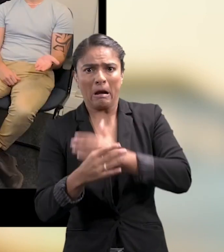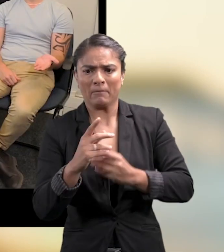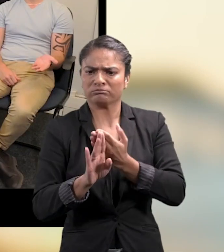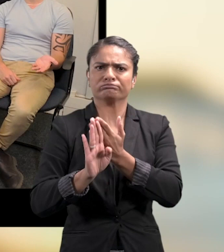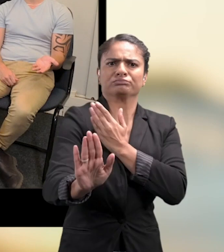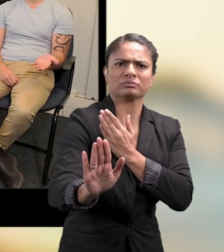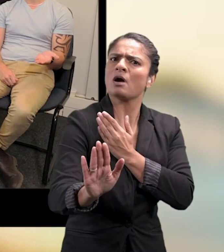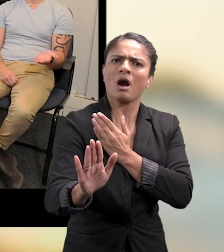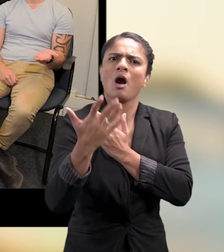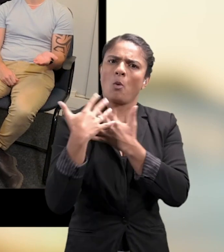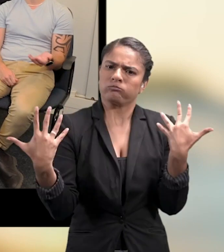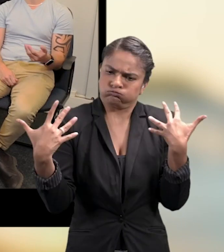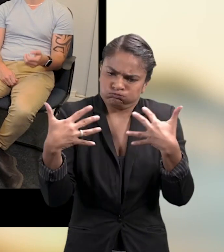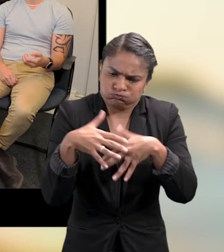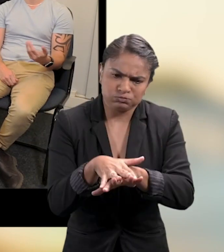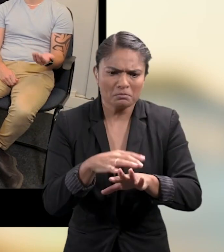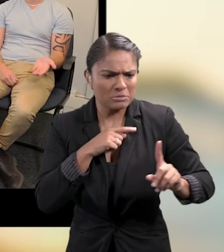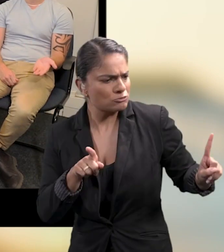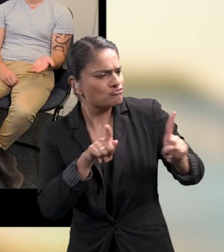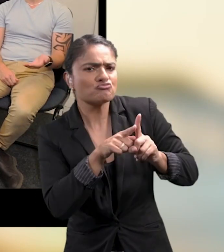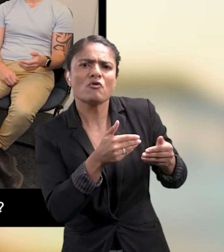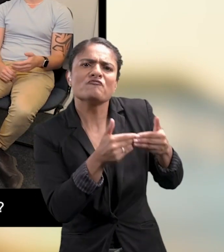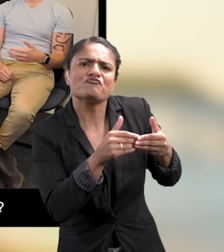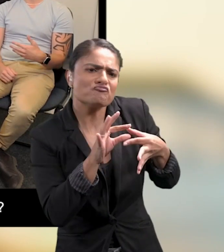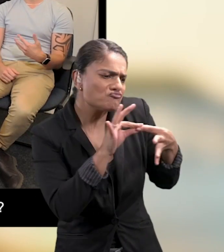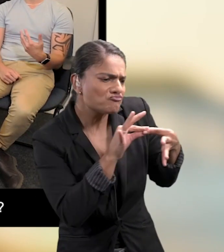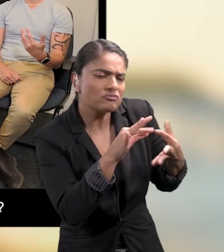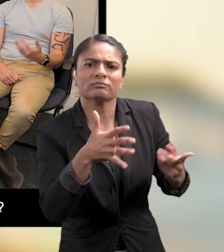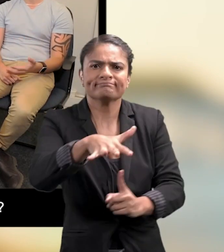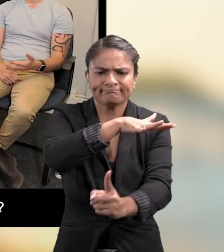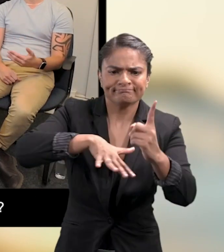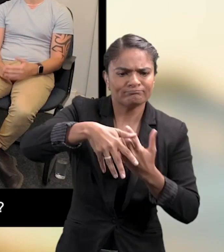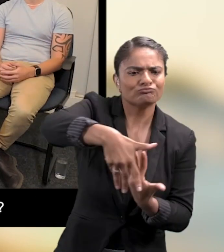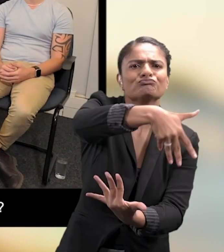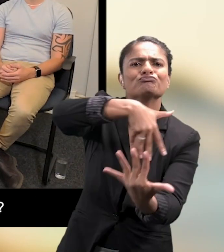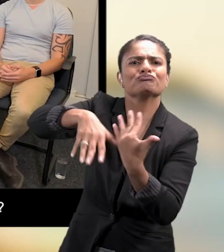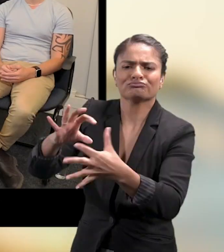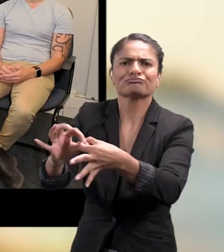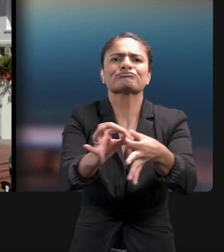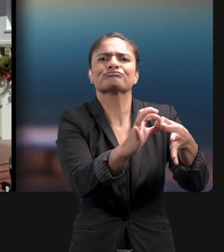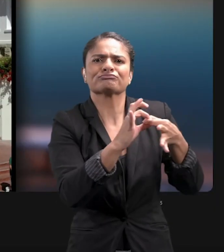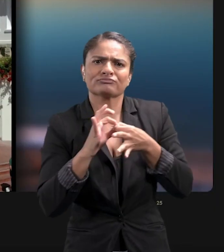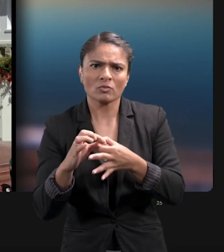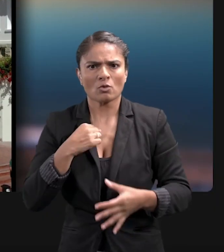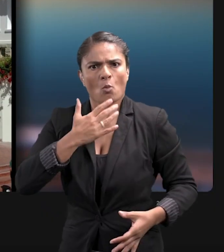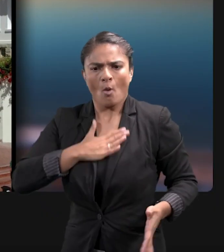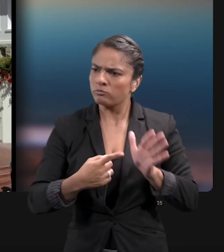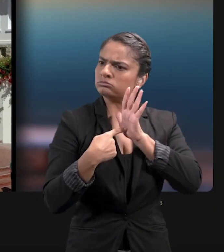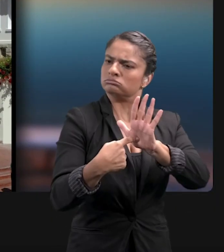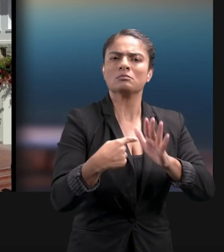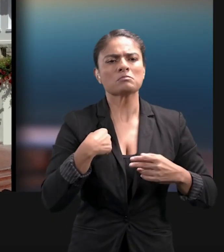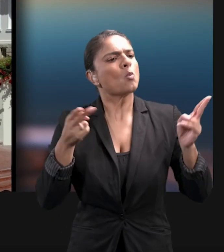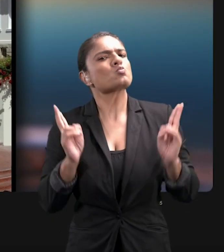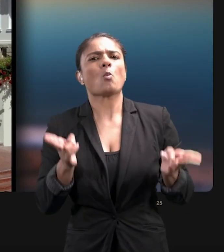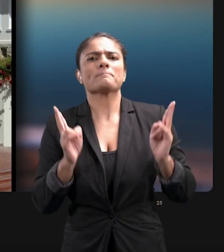interaction, how capable I am of a person, of being someone's friend, of interacting in an inclusive sphere. And so I want to make